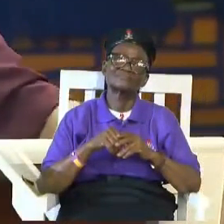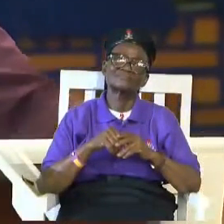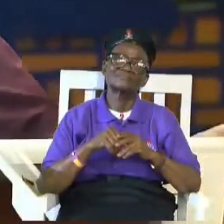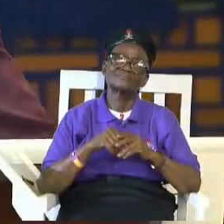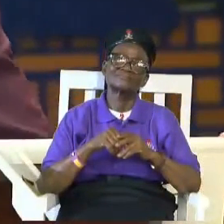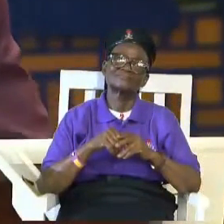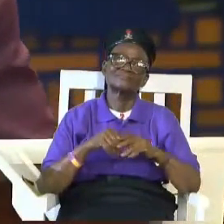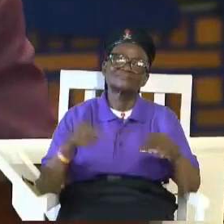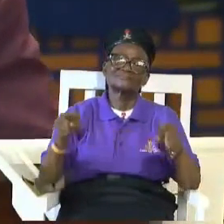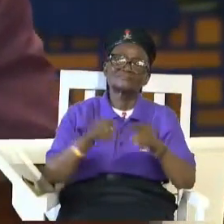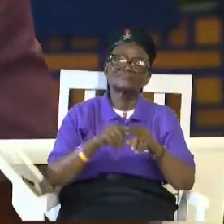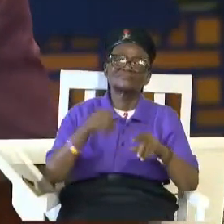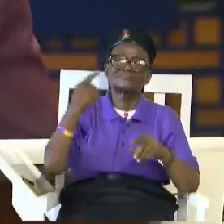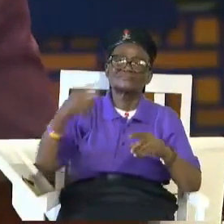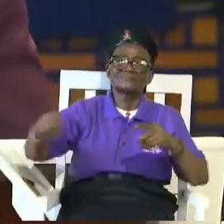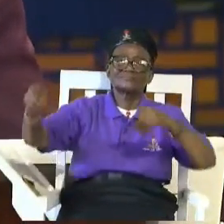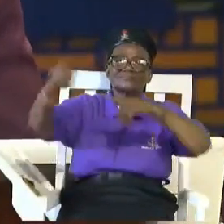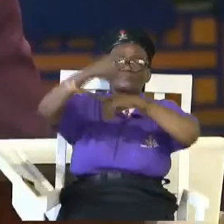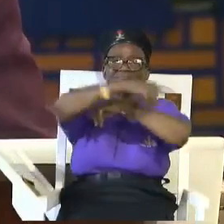So the day comes.